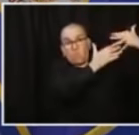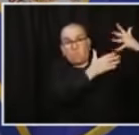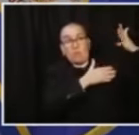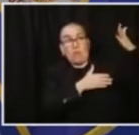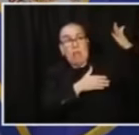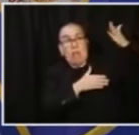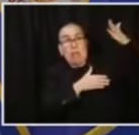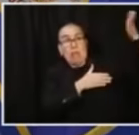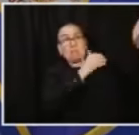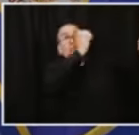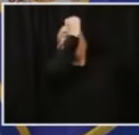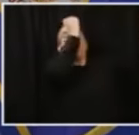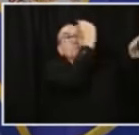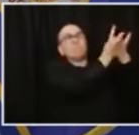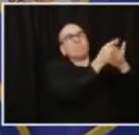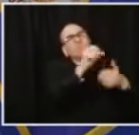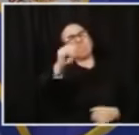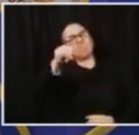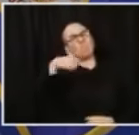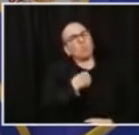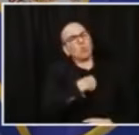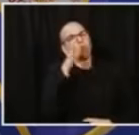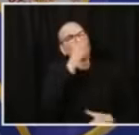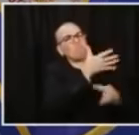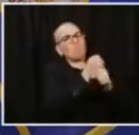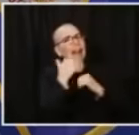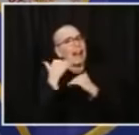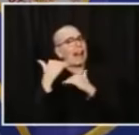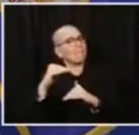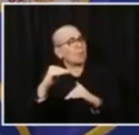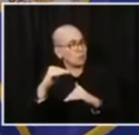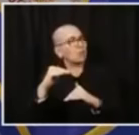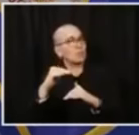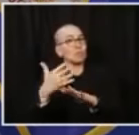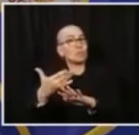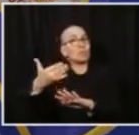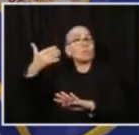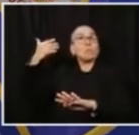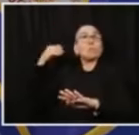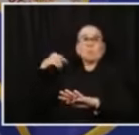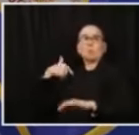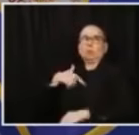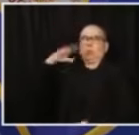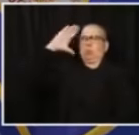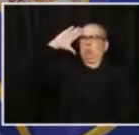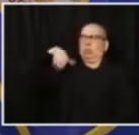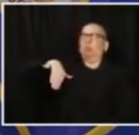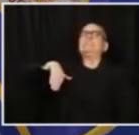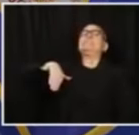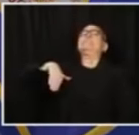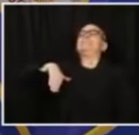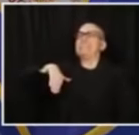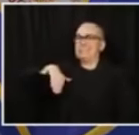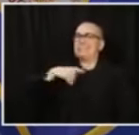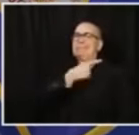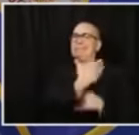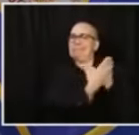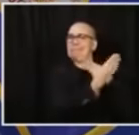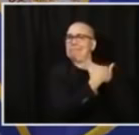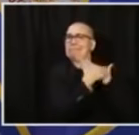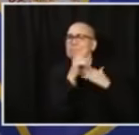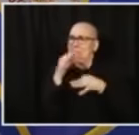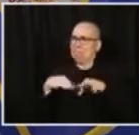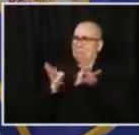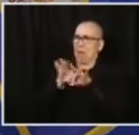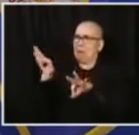supply. At that time, we believed there would need to be prioritization and sub-prioritization about how the vaccine would be